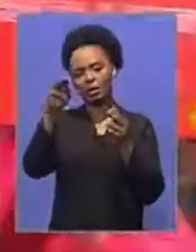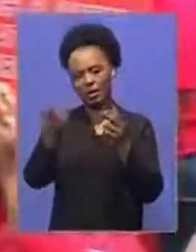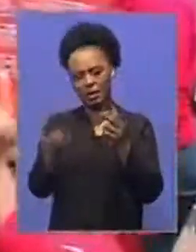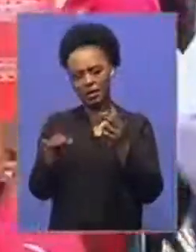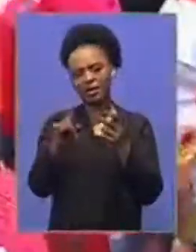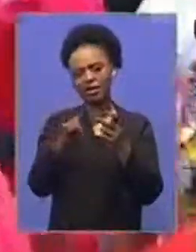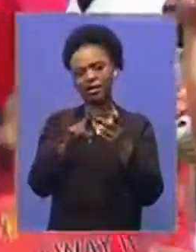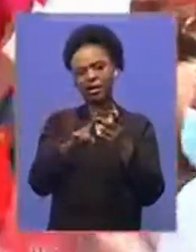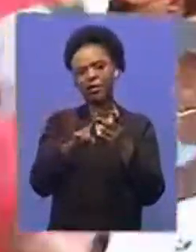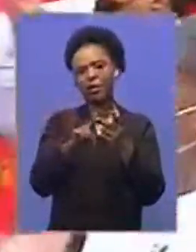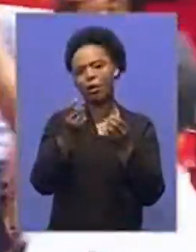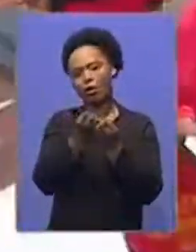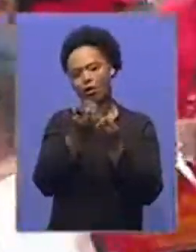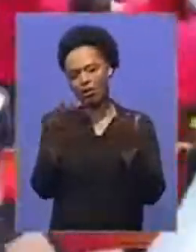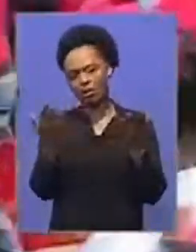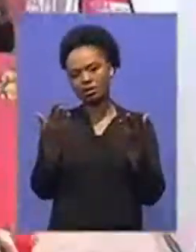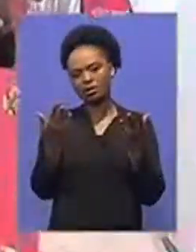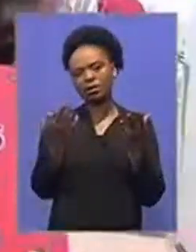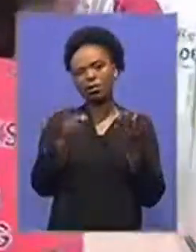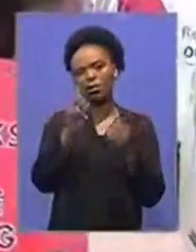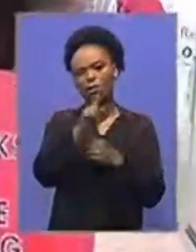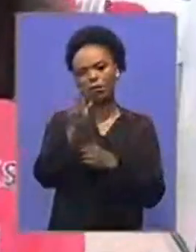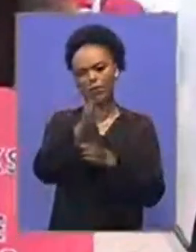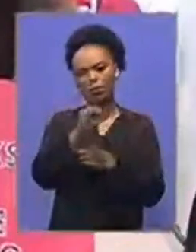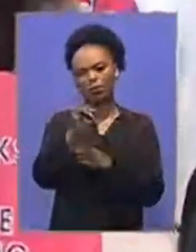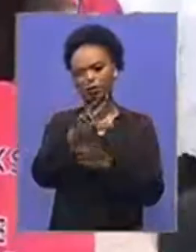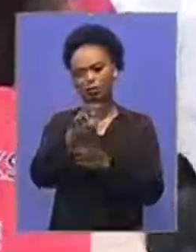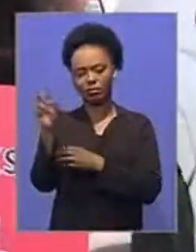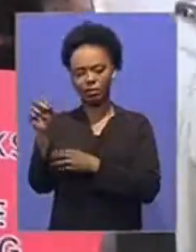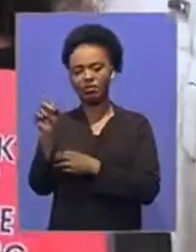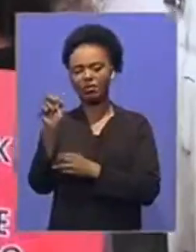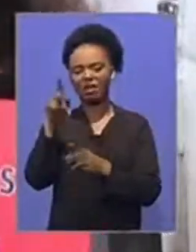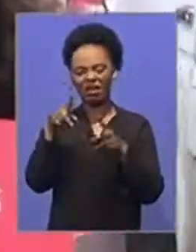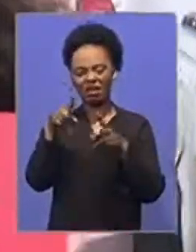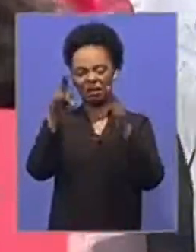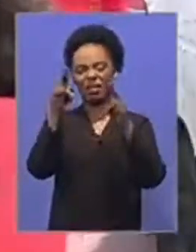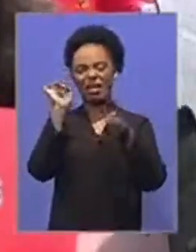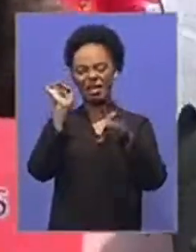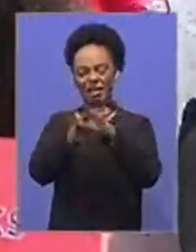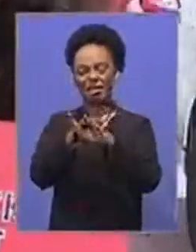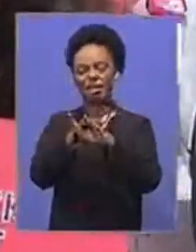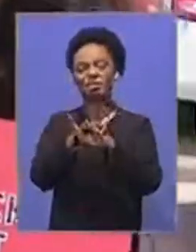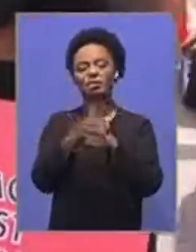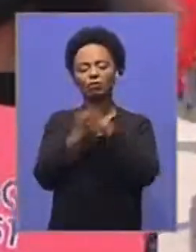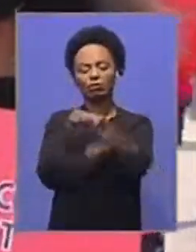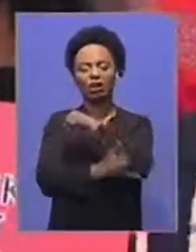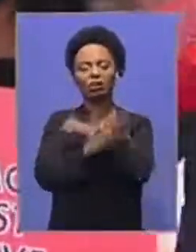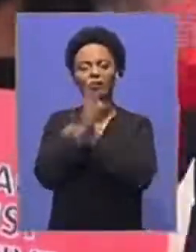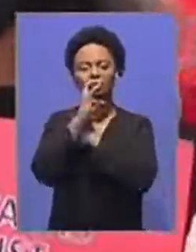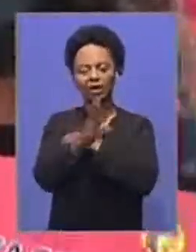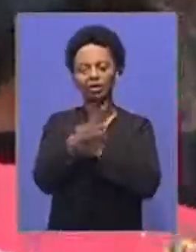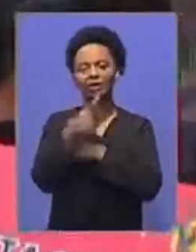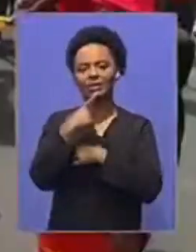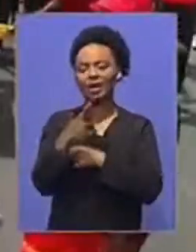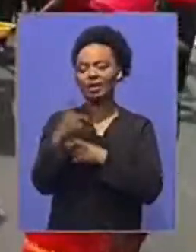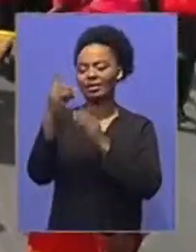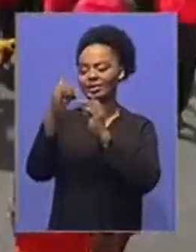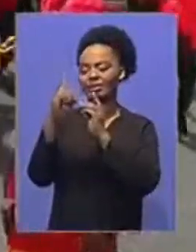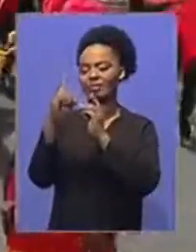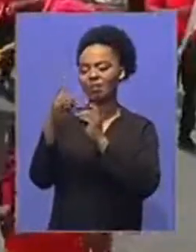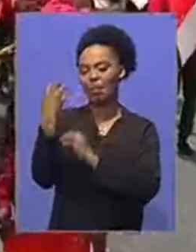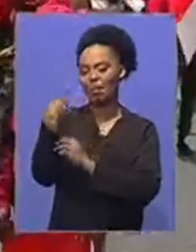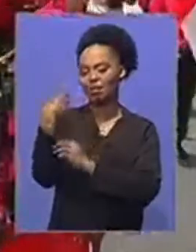ka diranta di le dimilione di le 100 monongwaga go tlile go ama naga bobe. E re tshepa fa tona ya matlotlo Enoch Godongwana yo